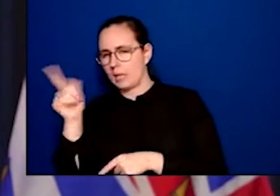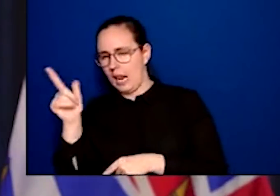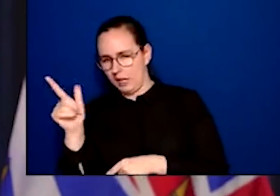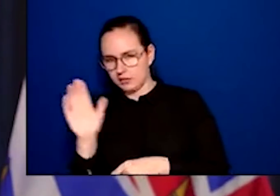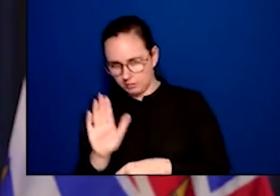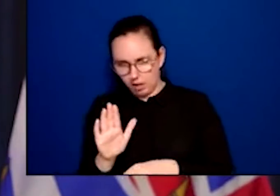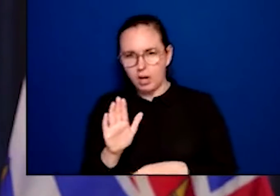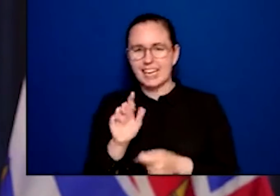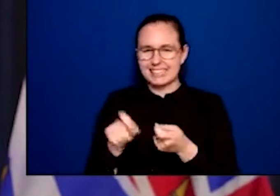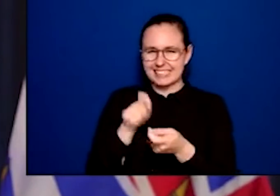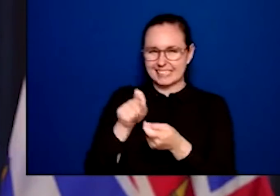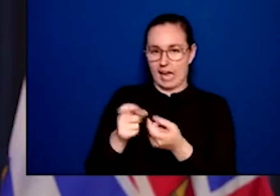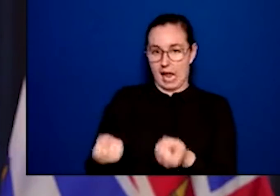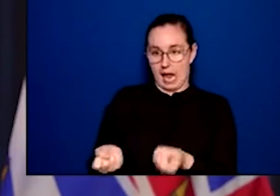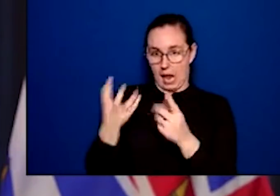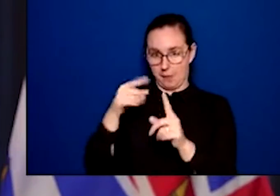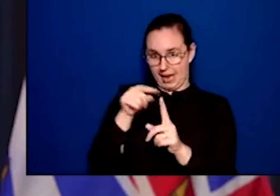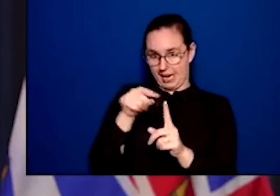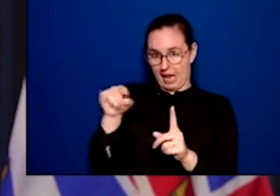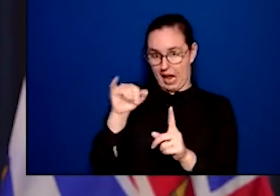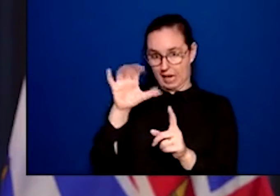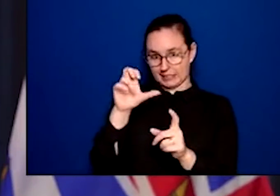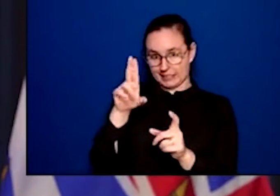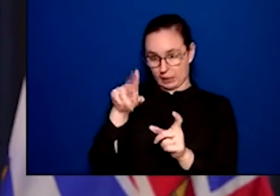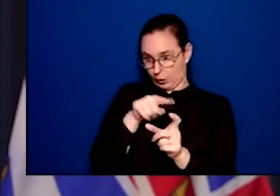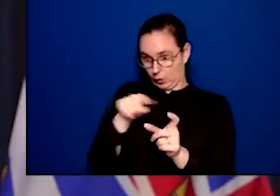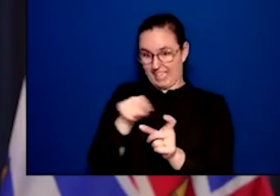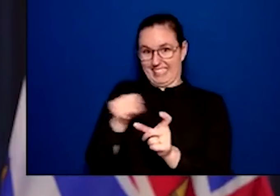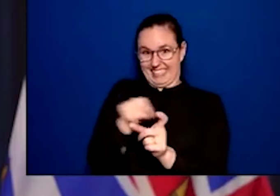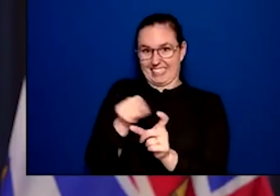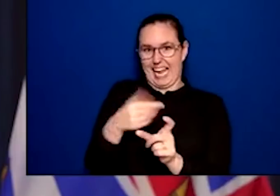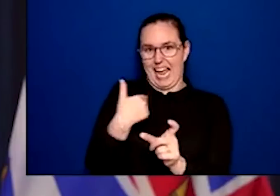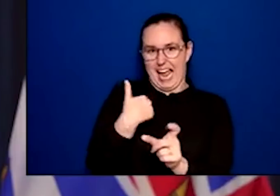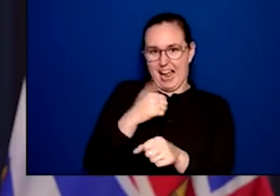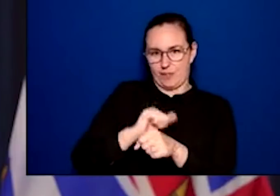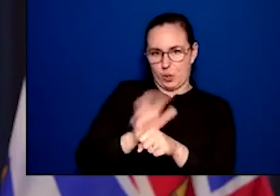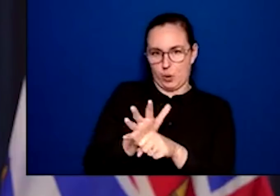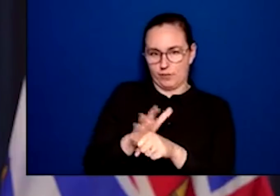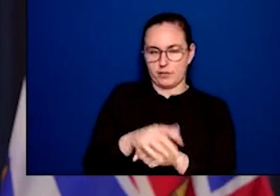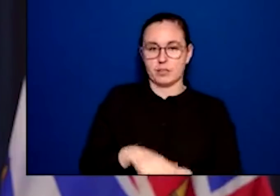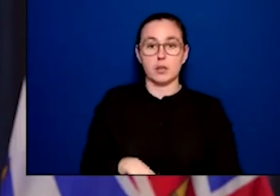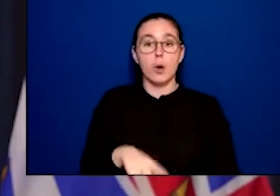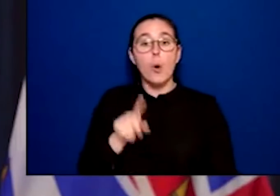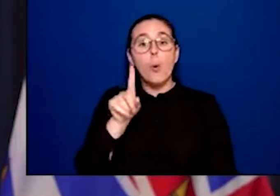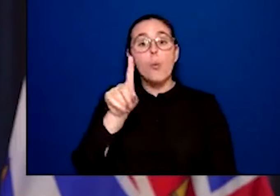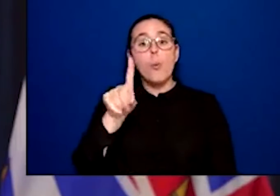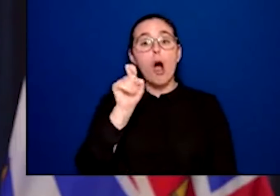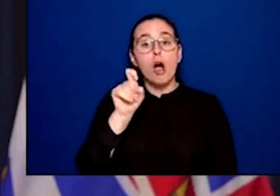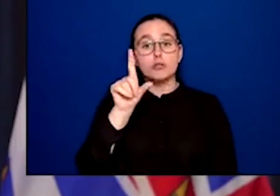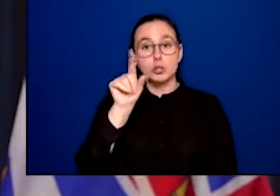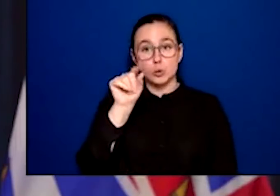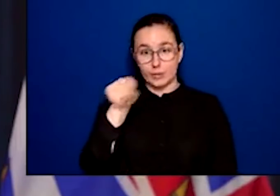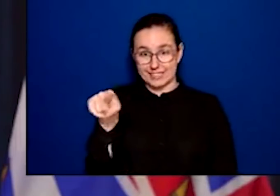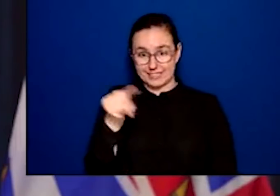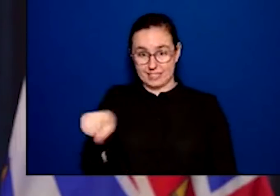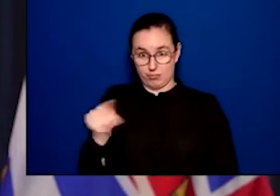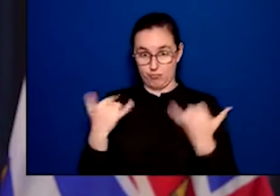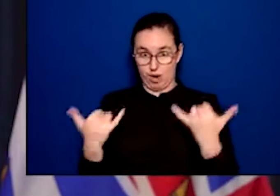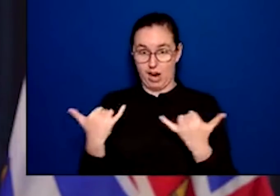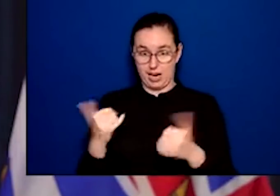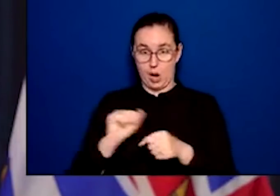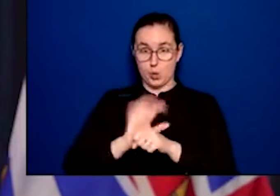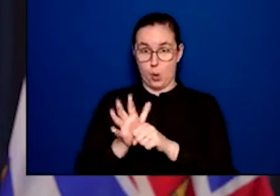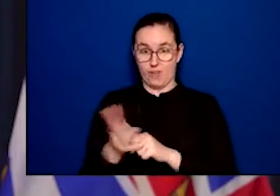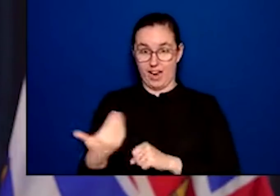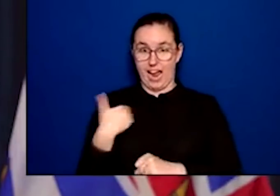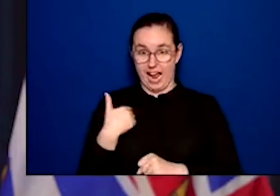and 120 of those are unvaccinated in critical care with COVID-19, a position and a situation of high risk. It is obviously